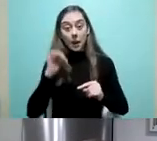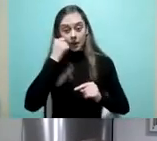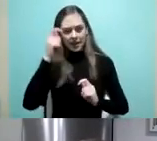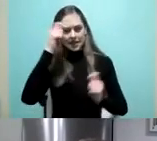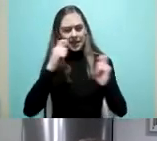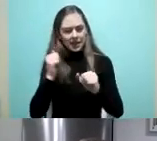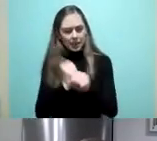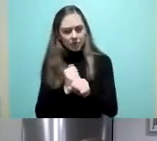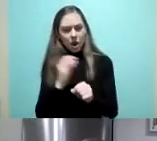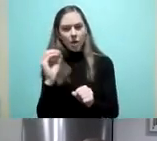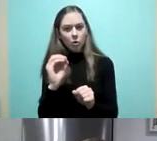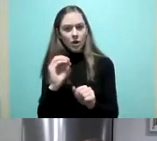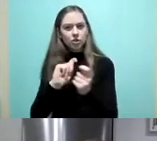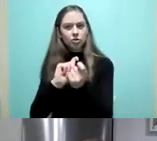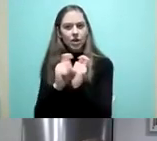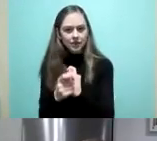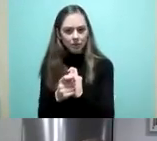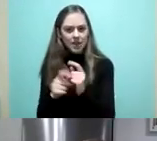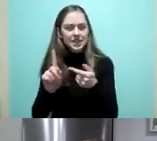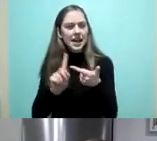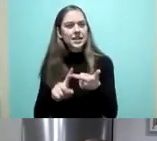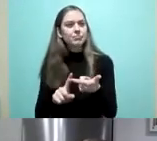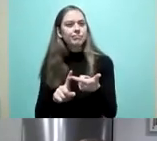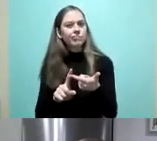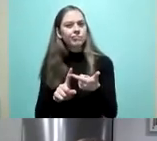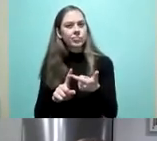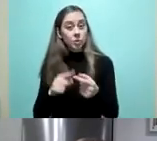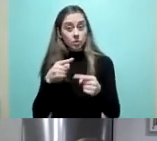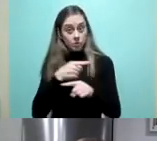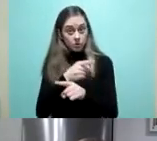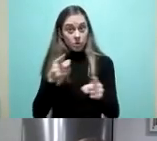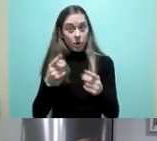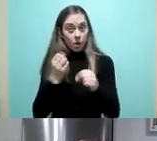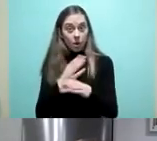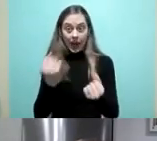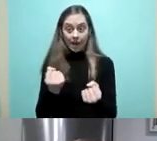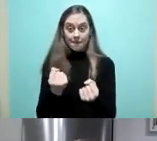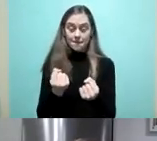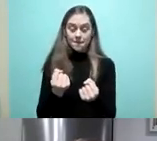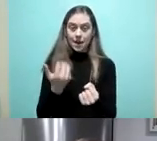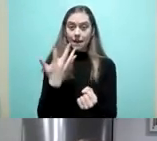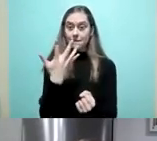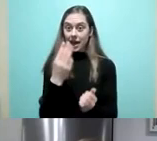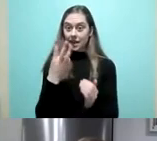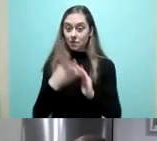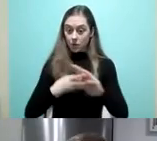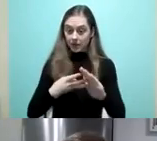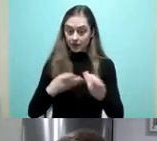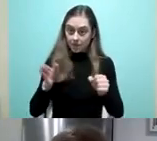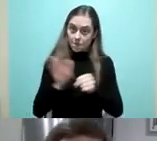the Operation Transformation, and that you had 5 weeks of full support,